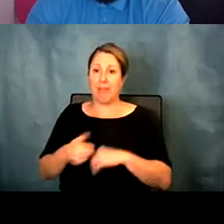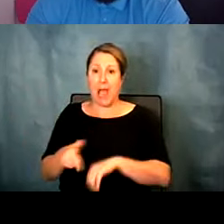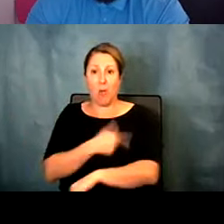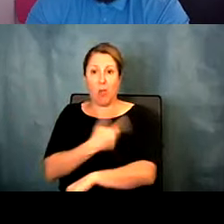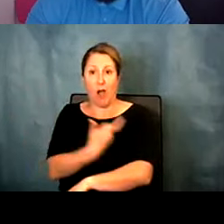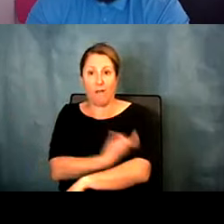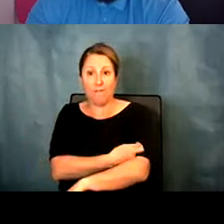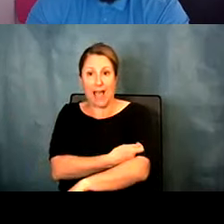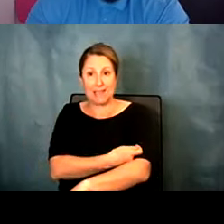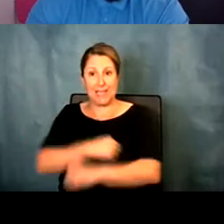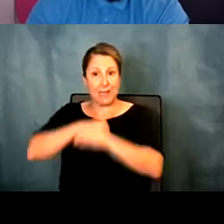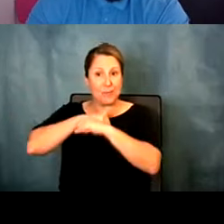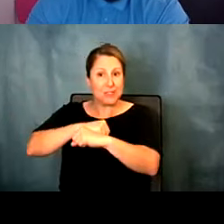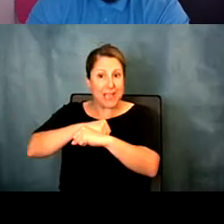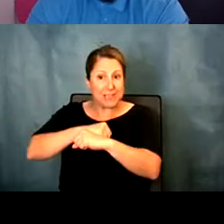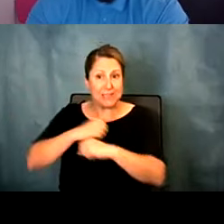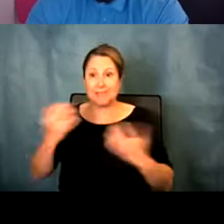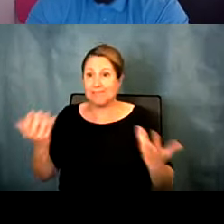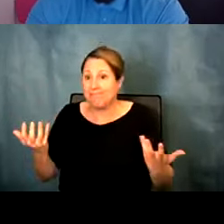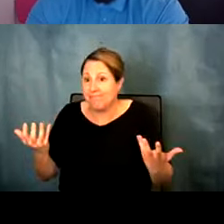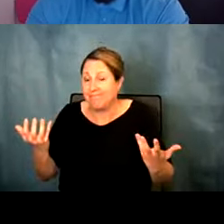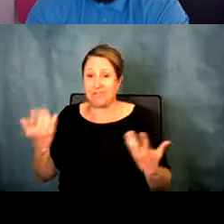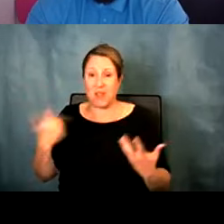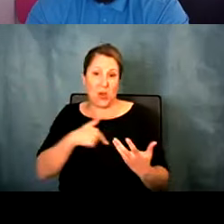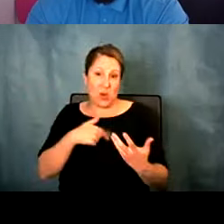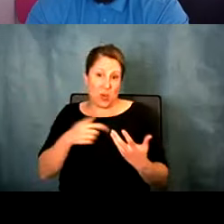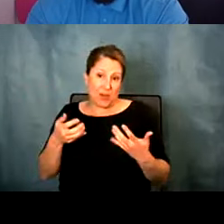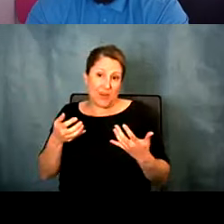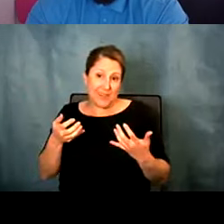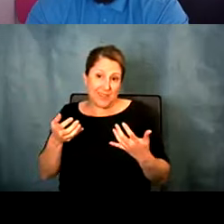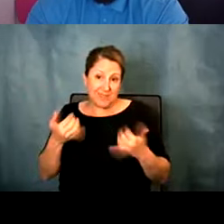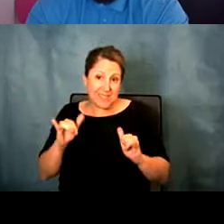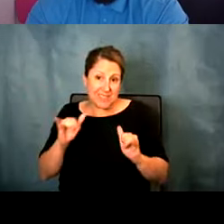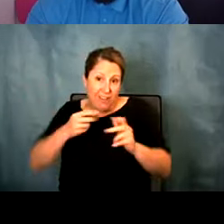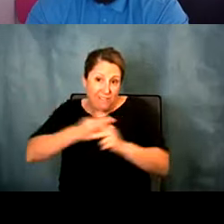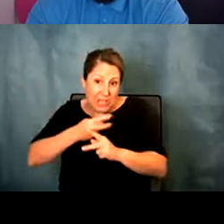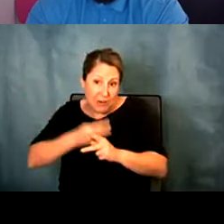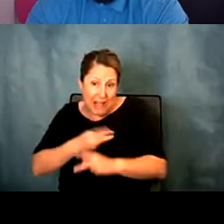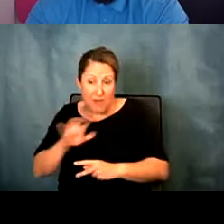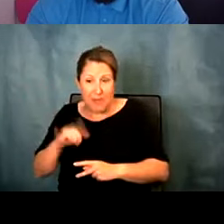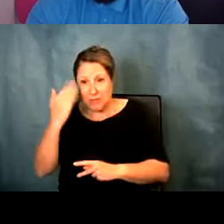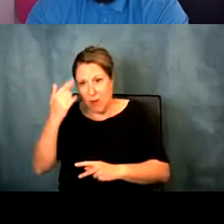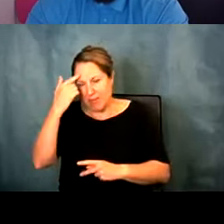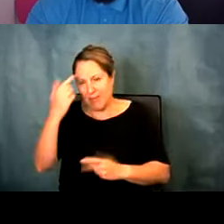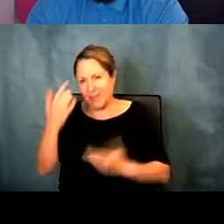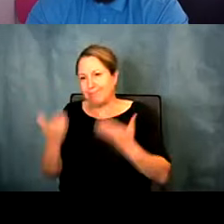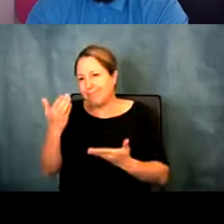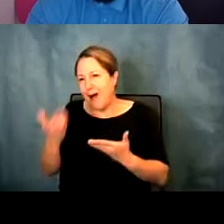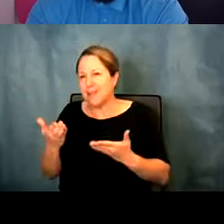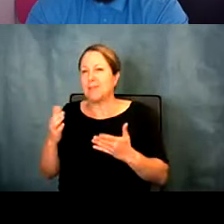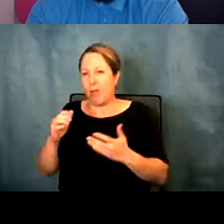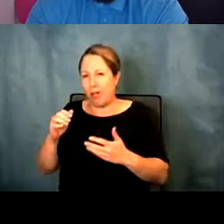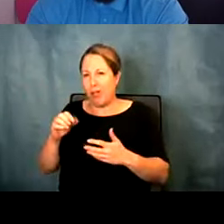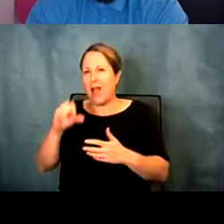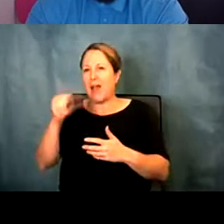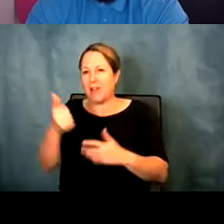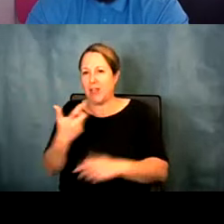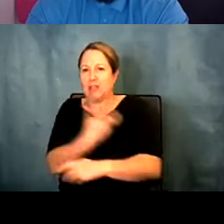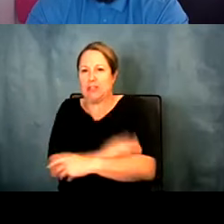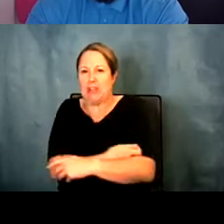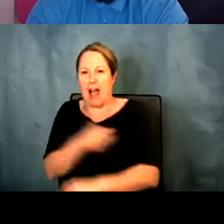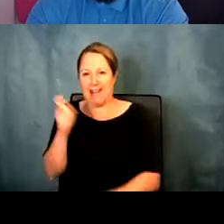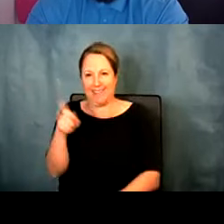be effective, that's what we're talking about right now, about boosters being likely. And it's important that whatever one